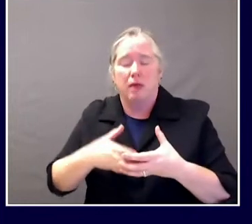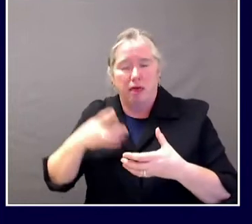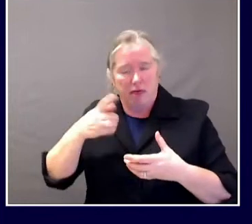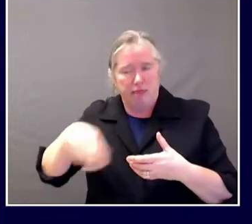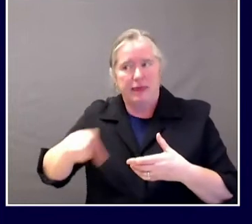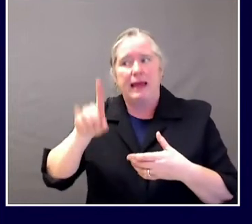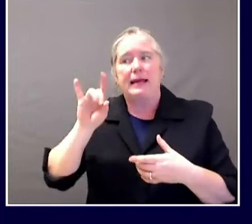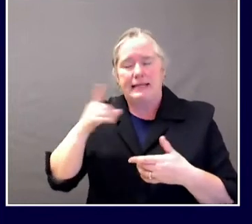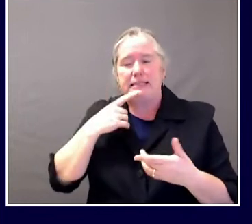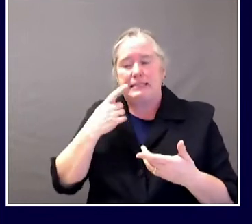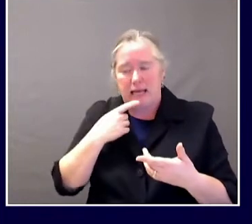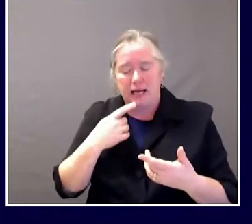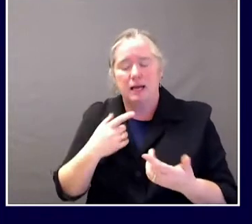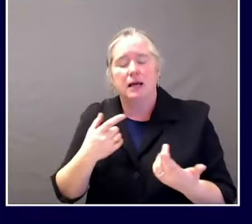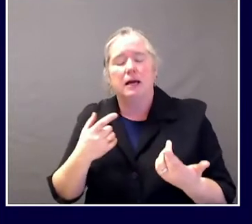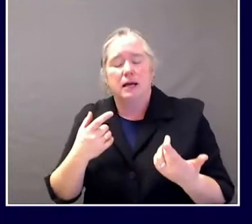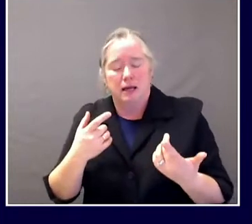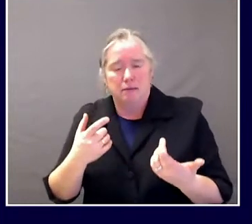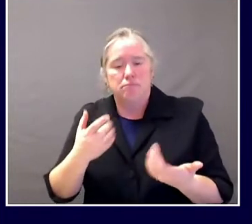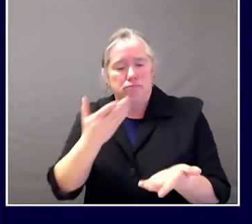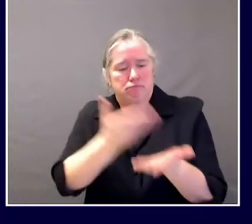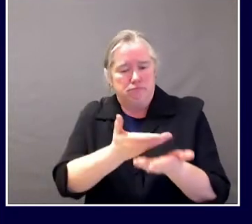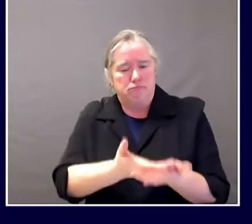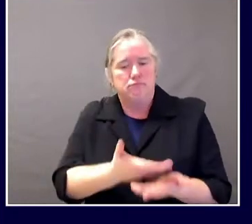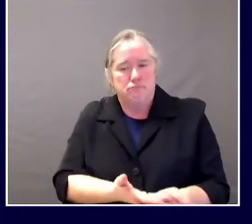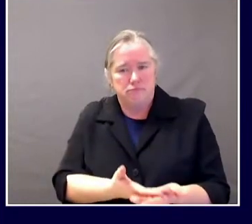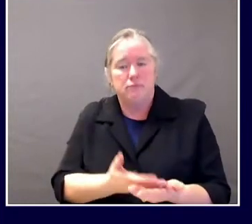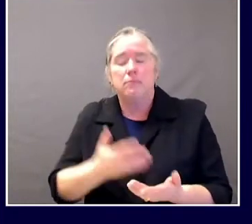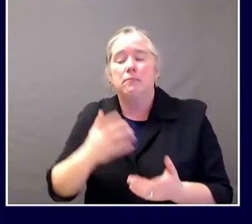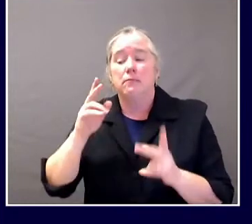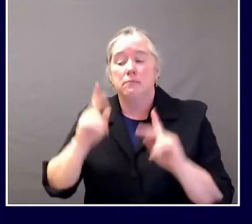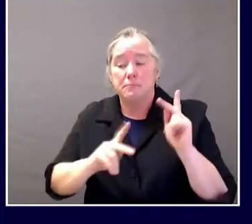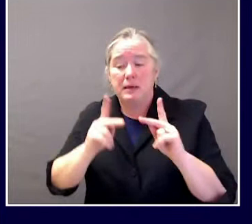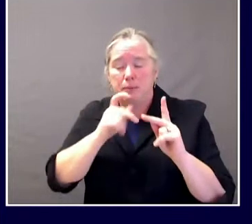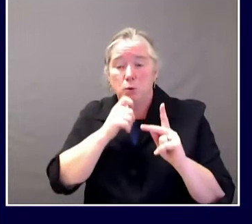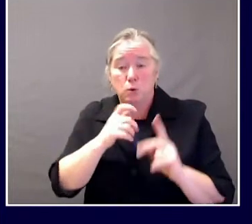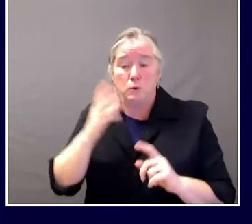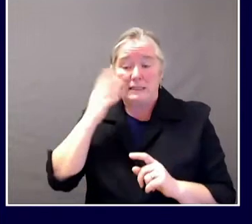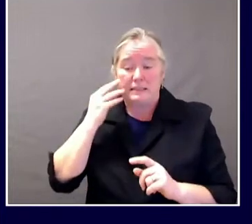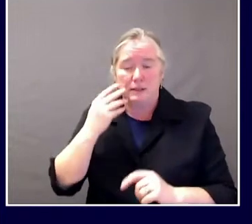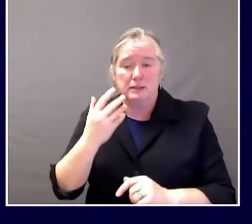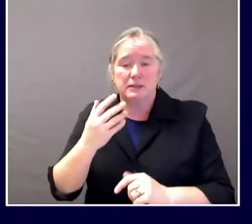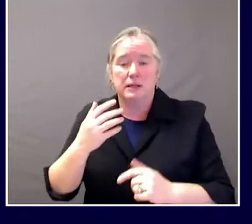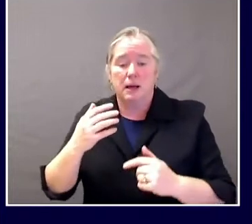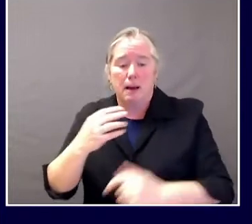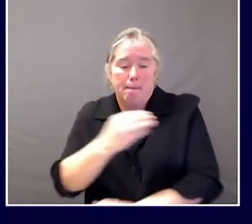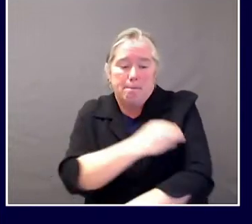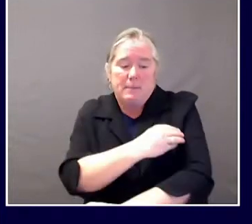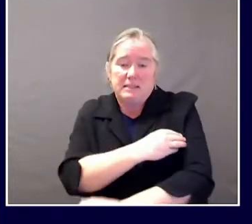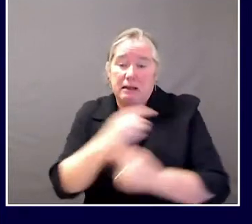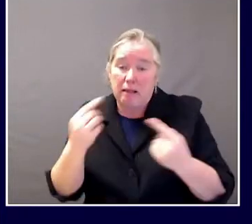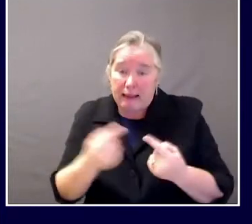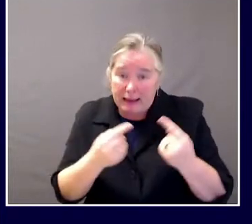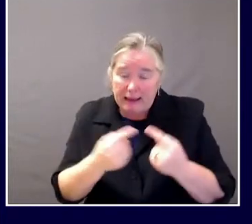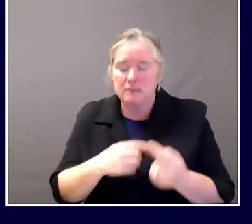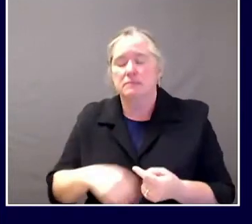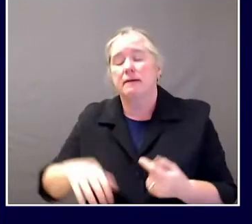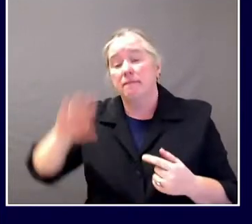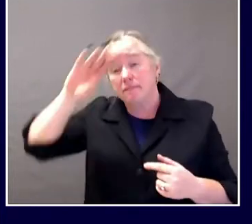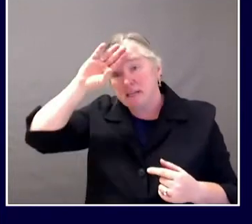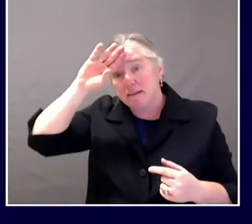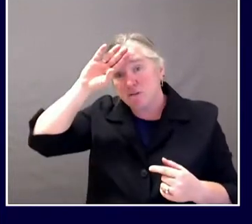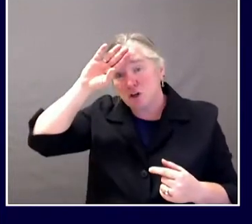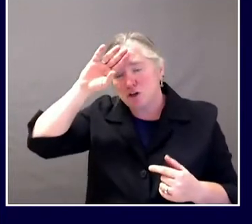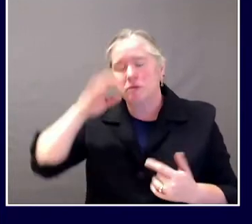folks may have muscle aches or fever, those were much more likely to occur after the second dose, not after